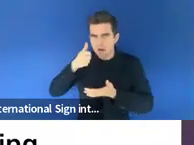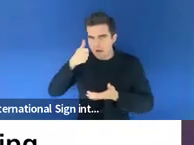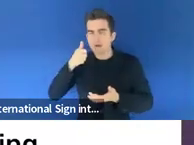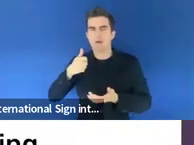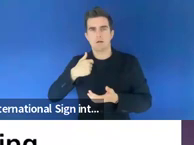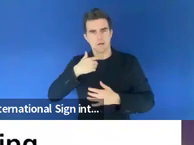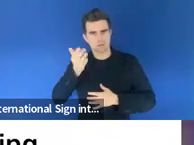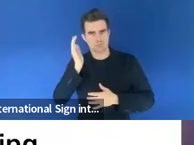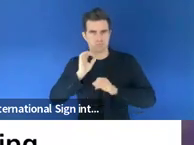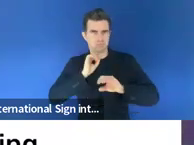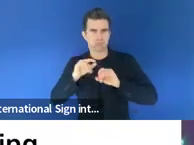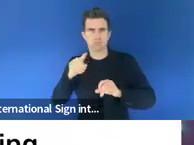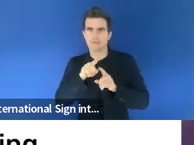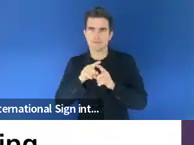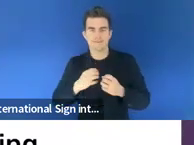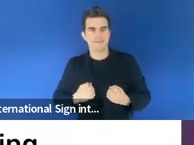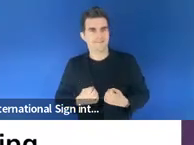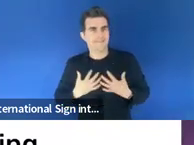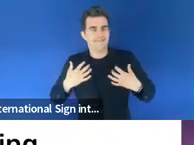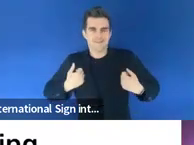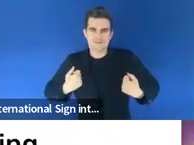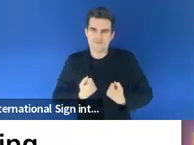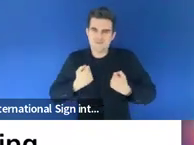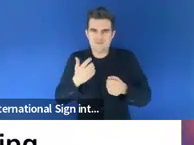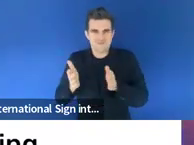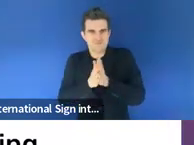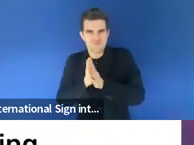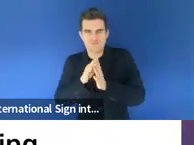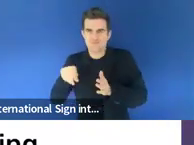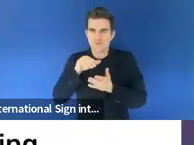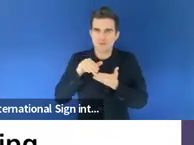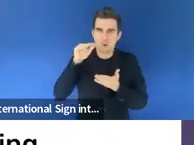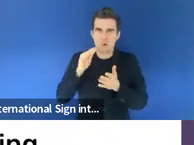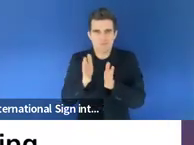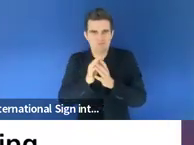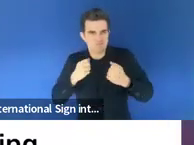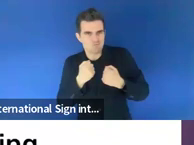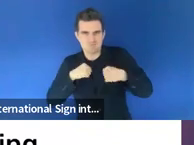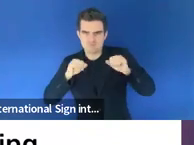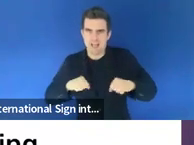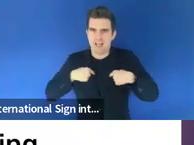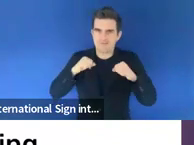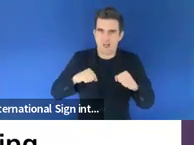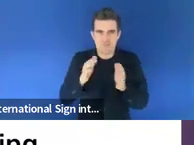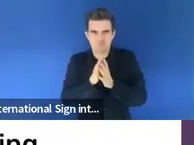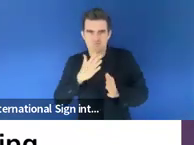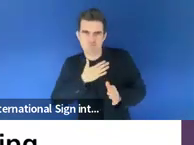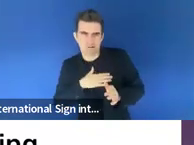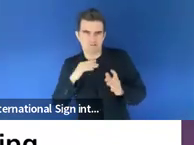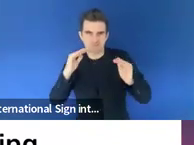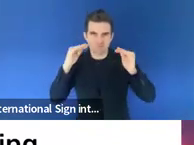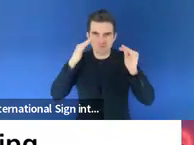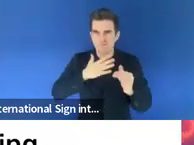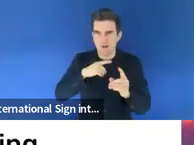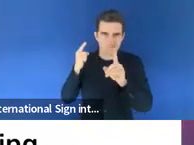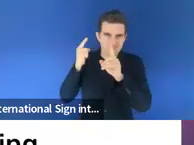each one of those people will go back to their workplace and say, you know what I learned at this conference when I heard Anthony speak? I learned about this, this, and